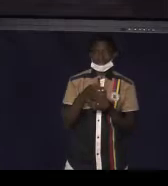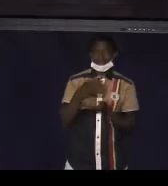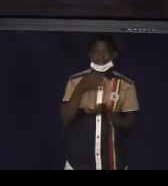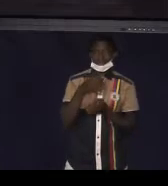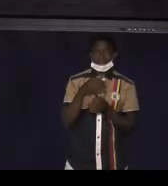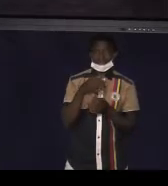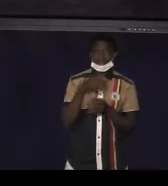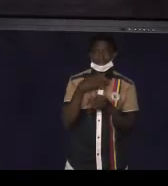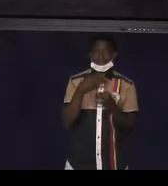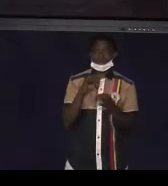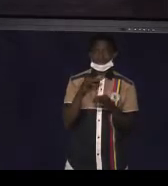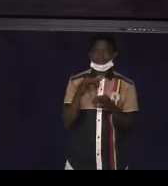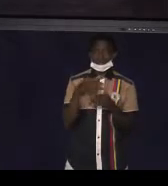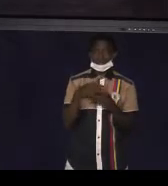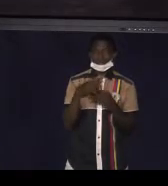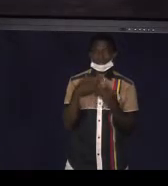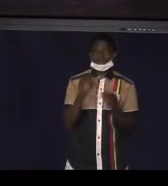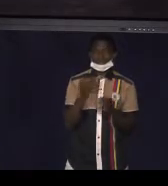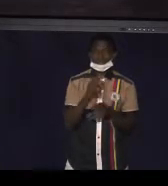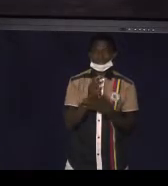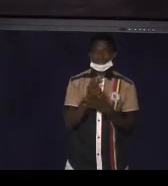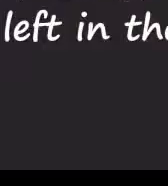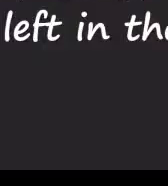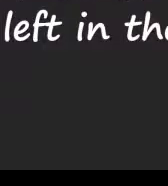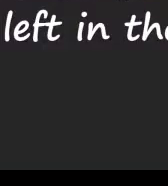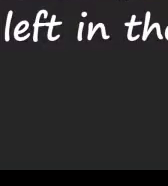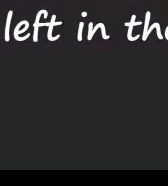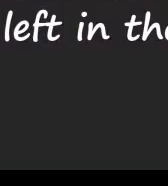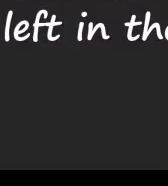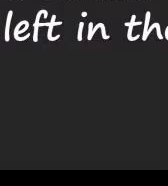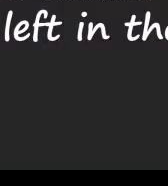is done cooking? Begin.